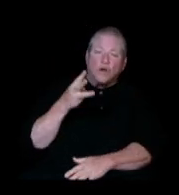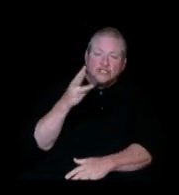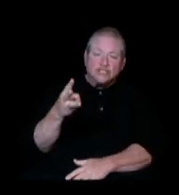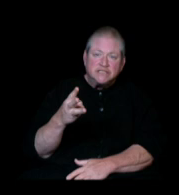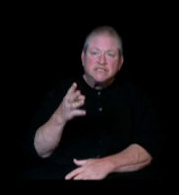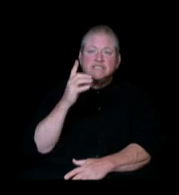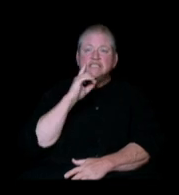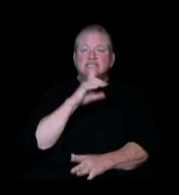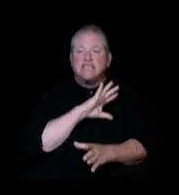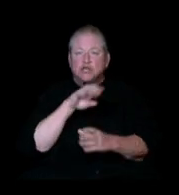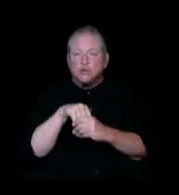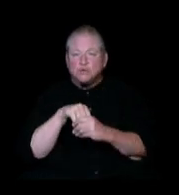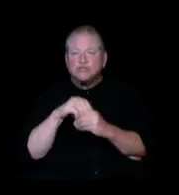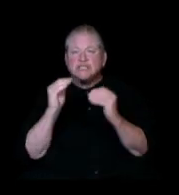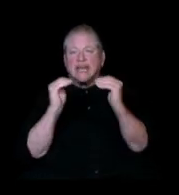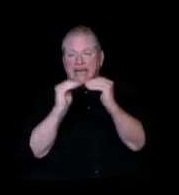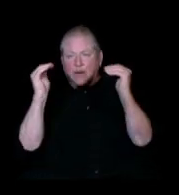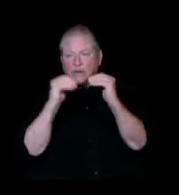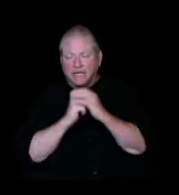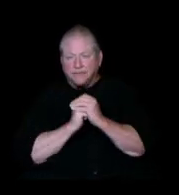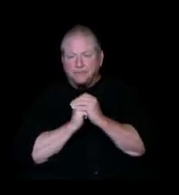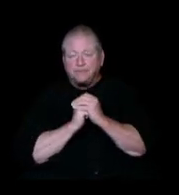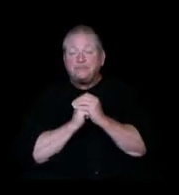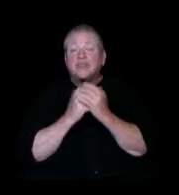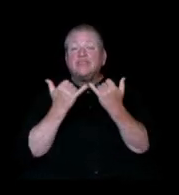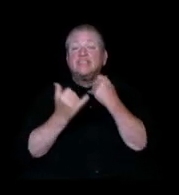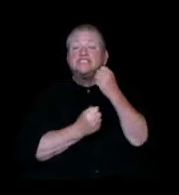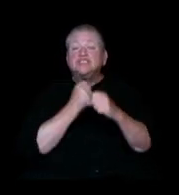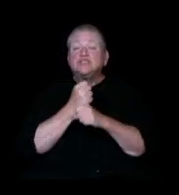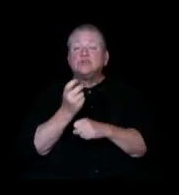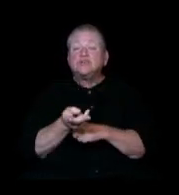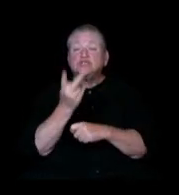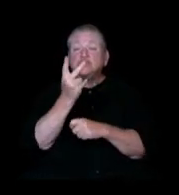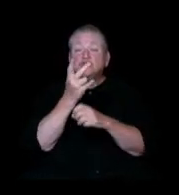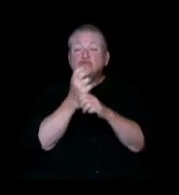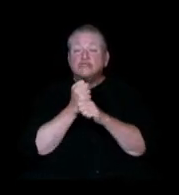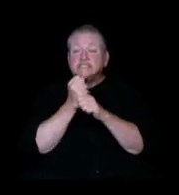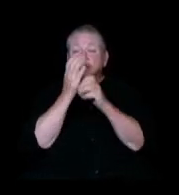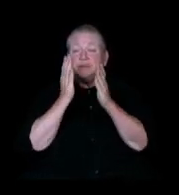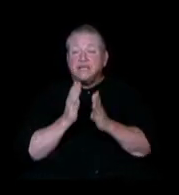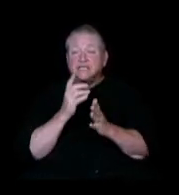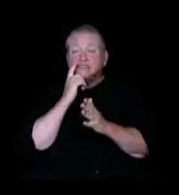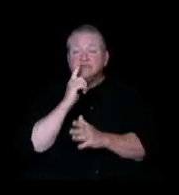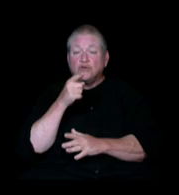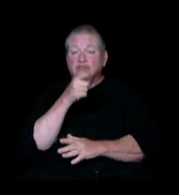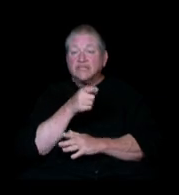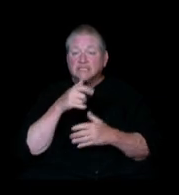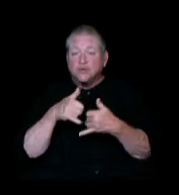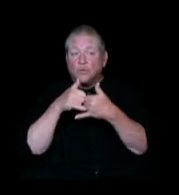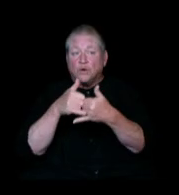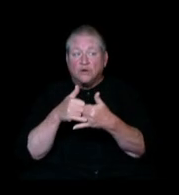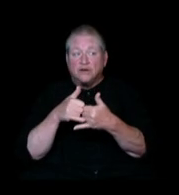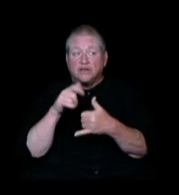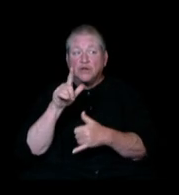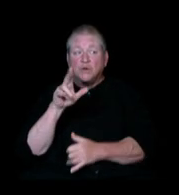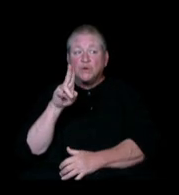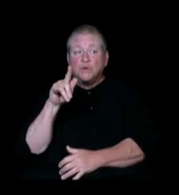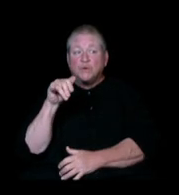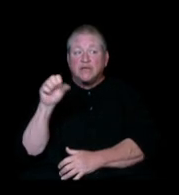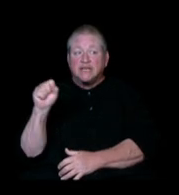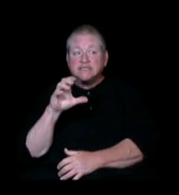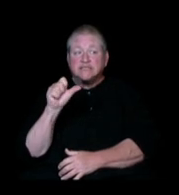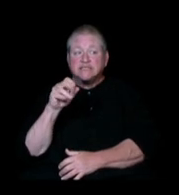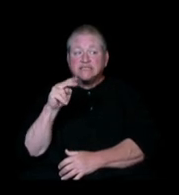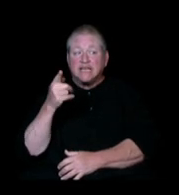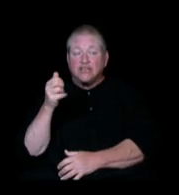equity and inclusion. This year, there were two recipients selected for the Equity and Inclusion Award: Lucas Senger of